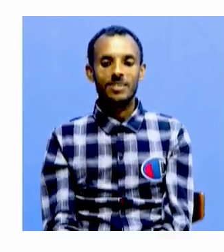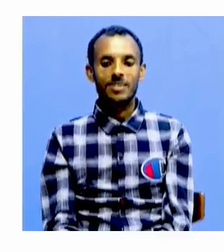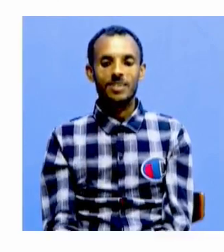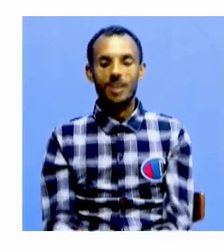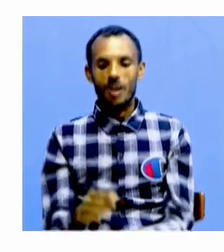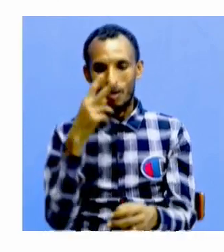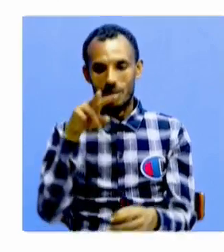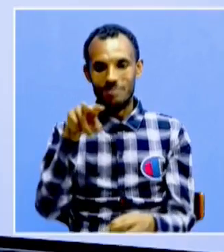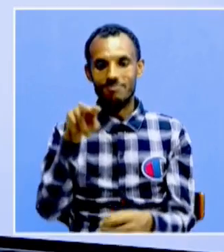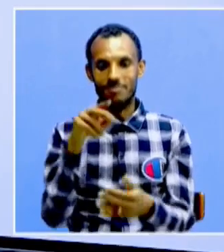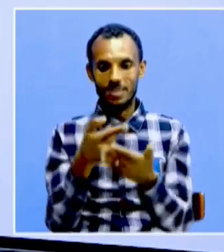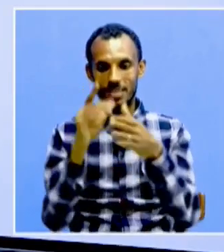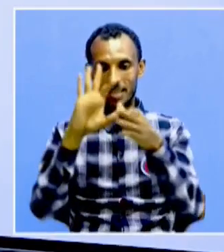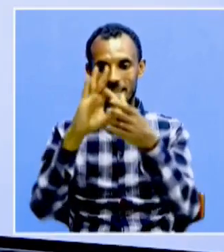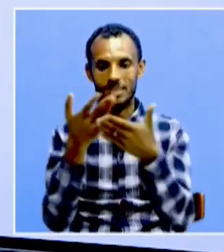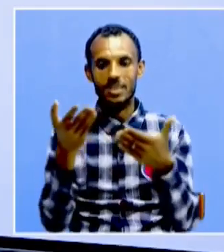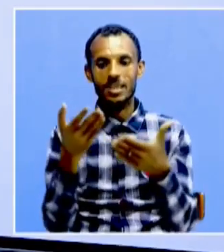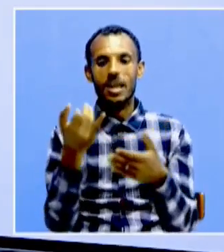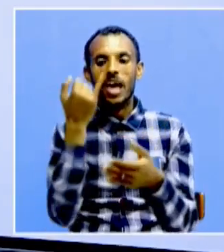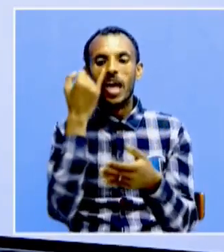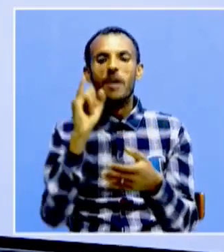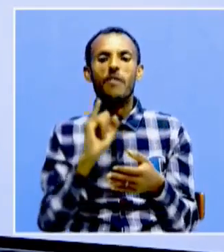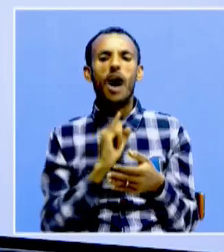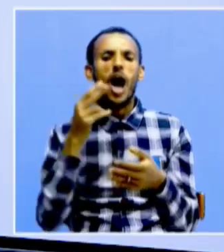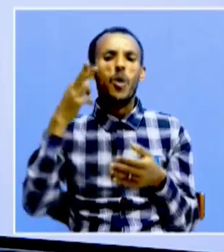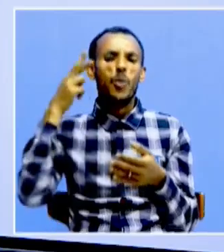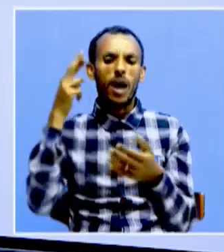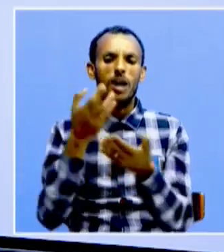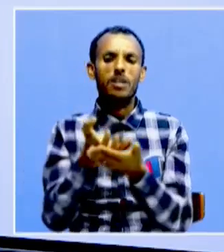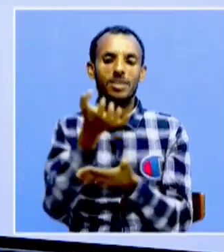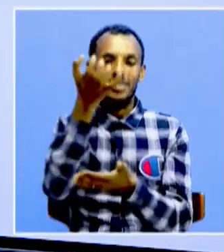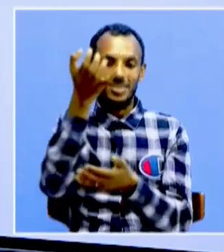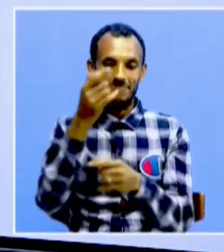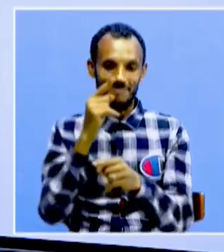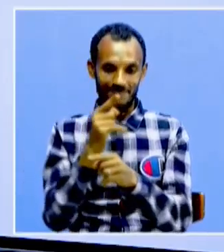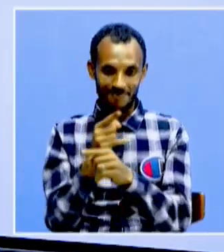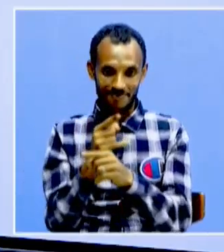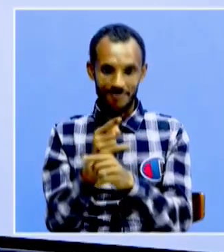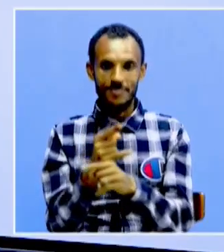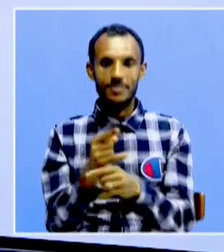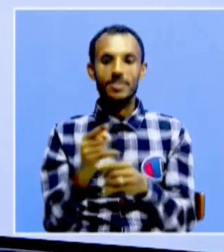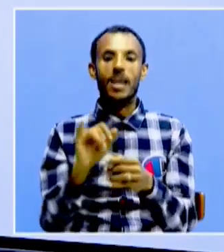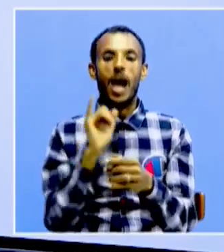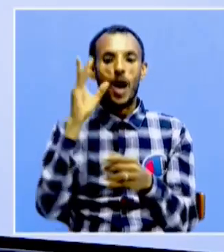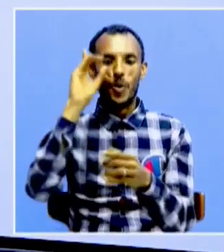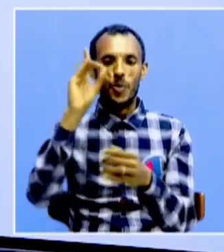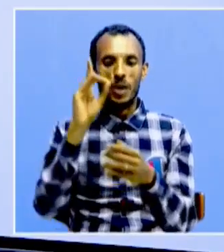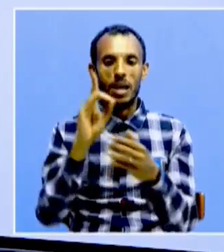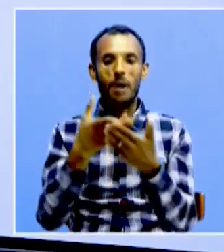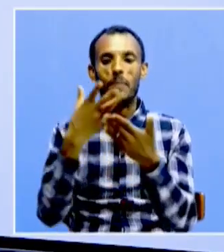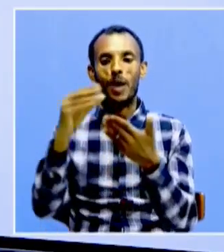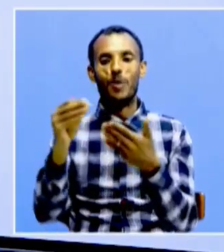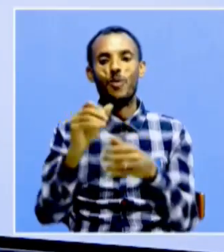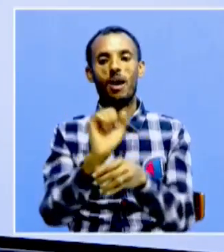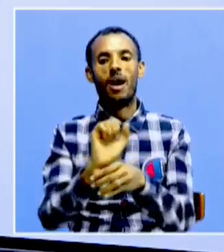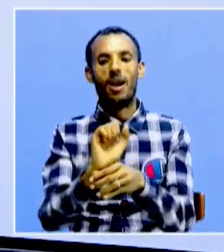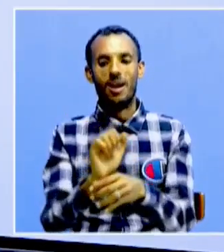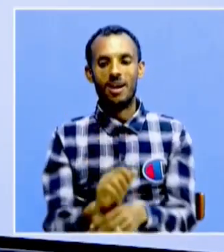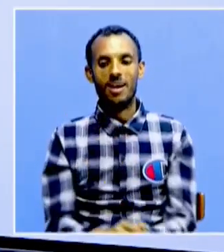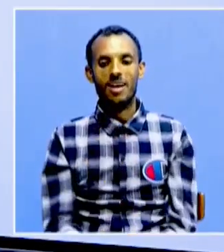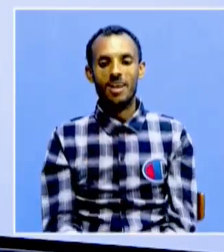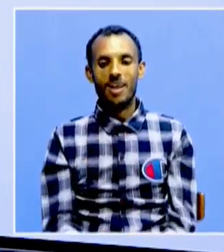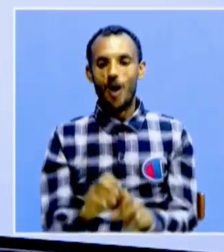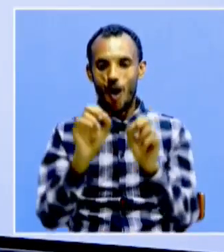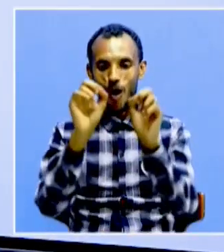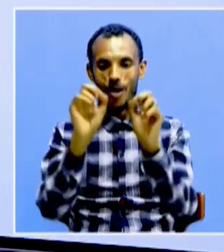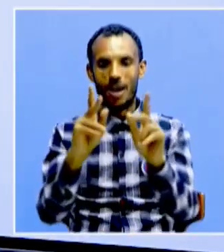Look, you see this? If I were rich, I would buy you a car.